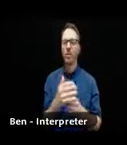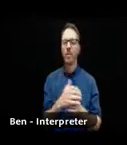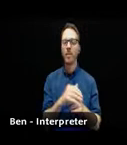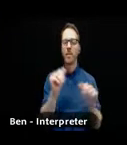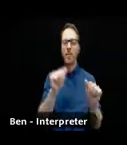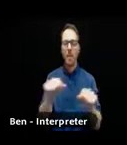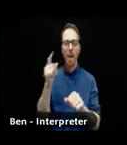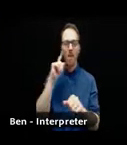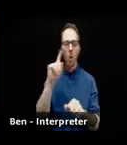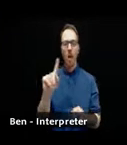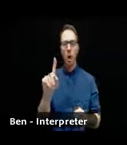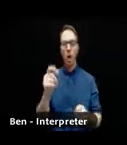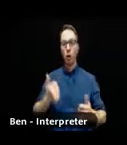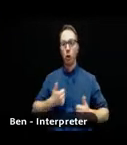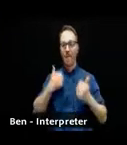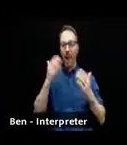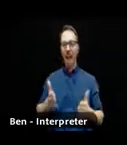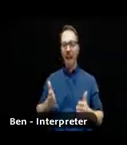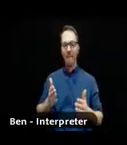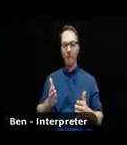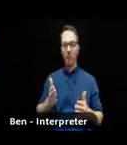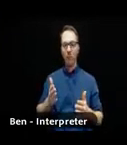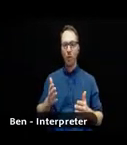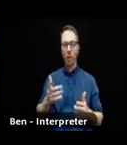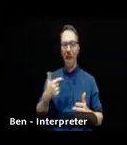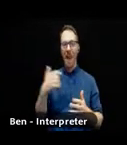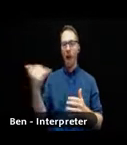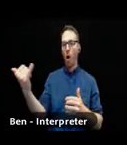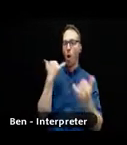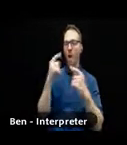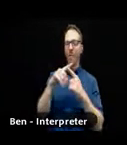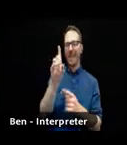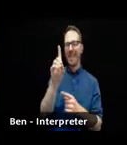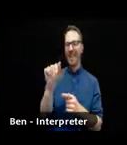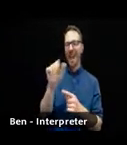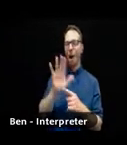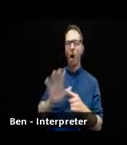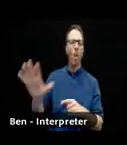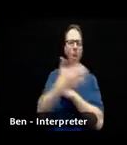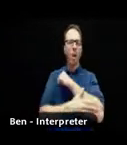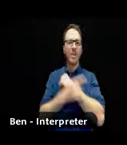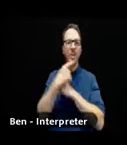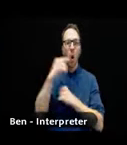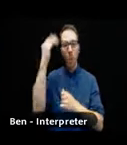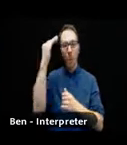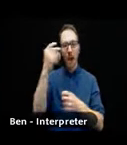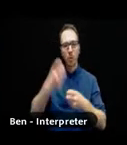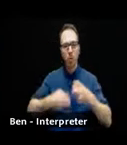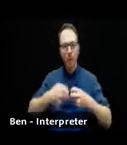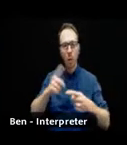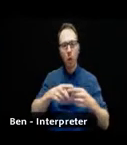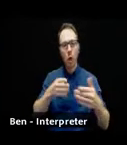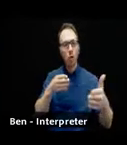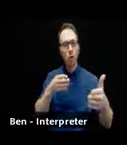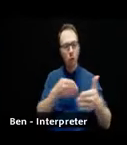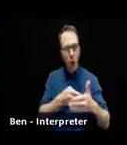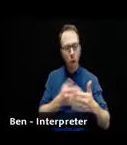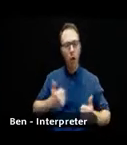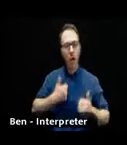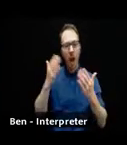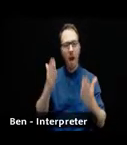where survivors are dropping cases. I get calls from DAs across the country being like, why is it a problem to charge survivors